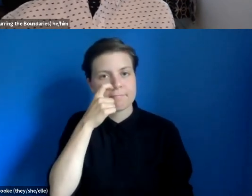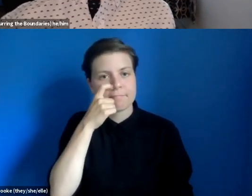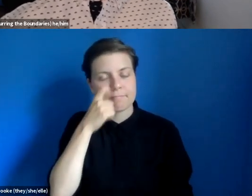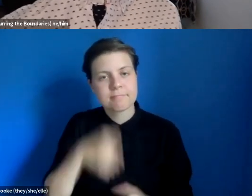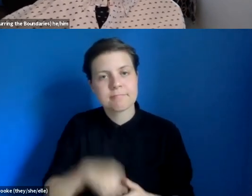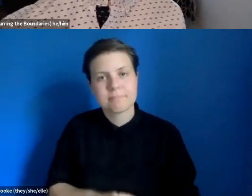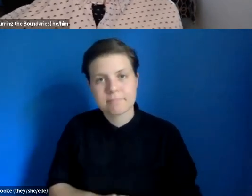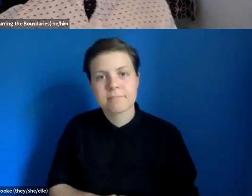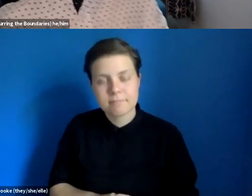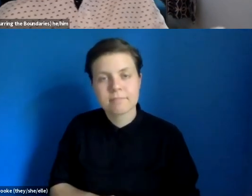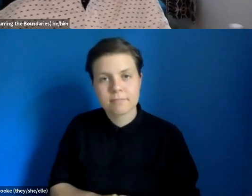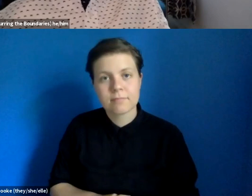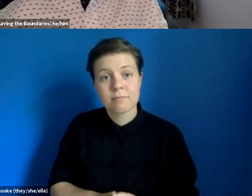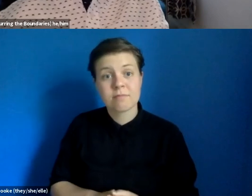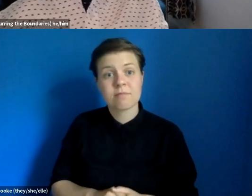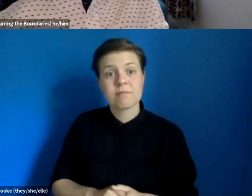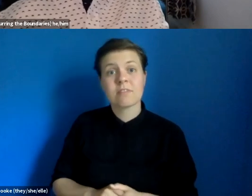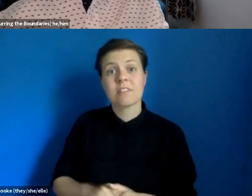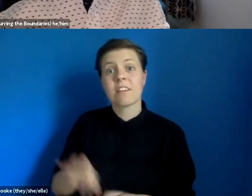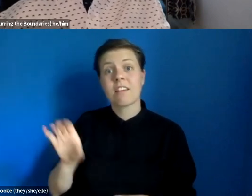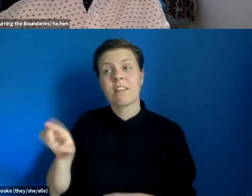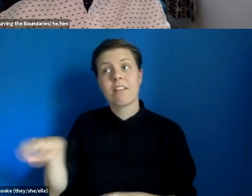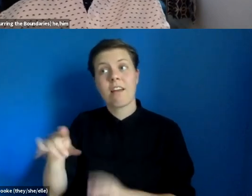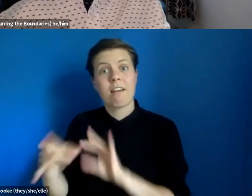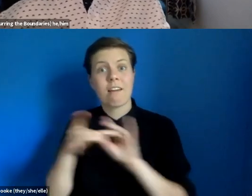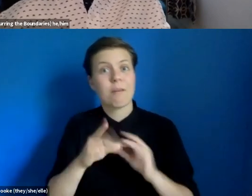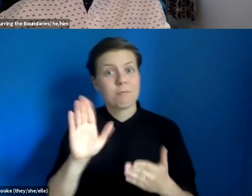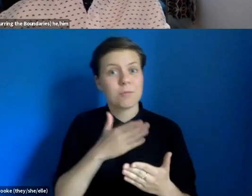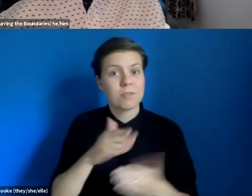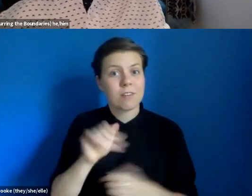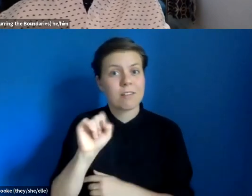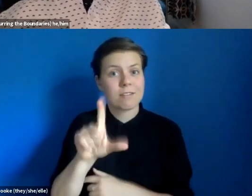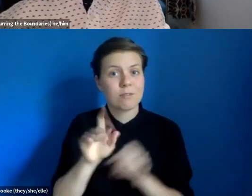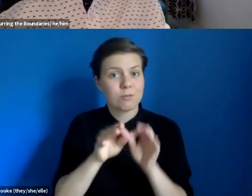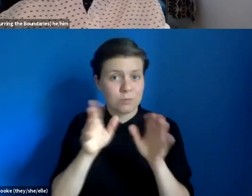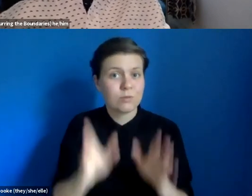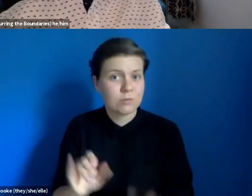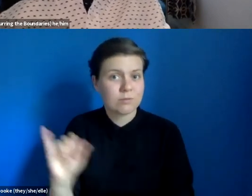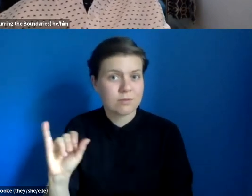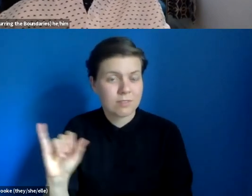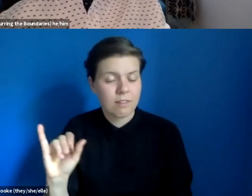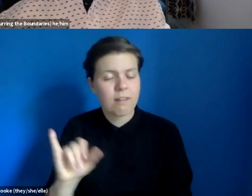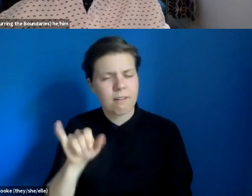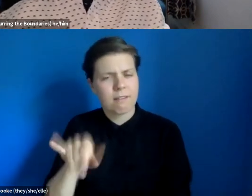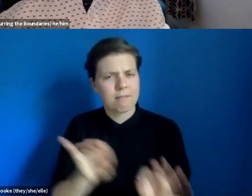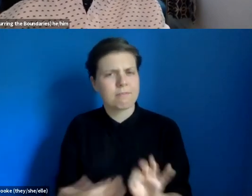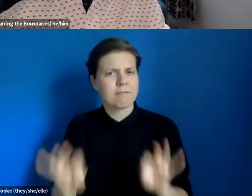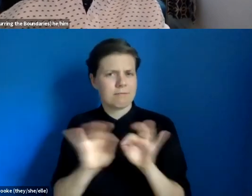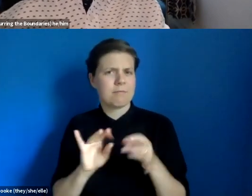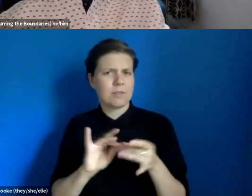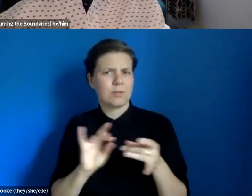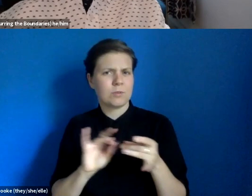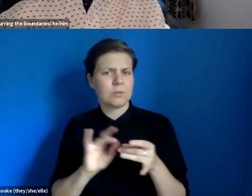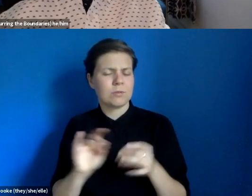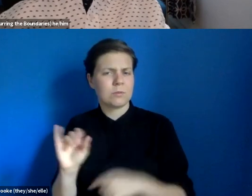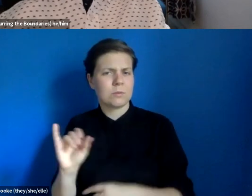connected us with our music ASL interpreters. And I think that's something I just wanted to make sure I didn't forget to say, which is just in general,